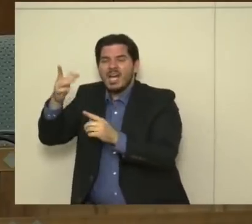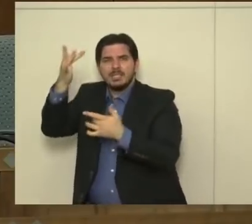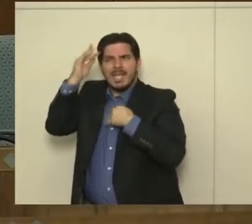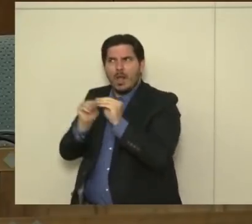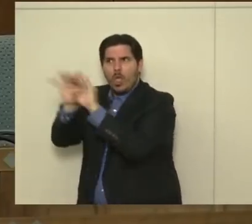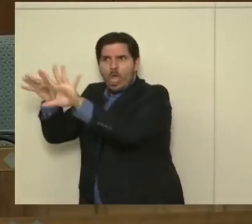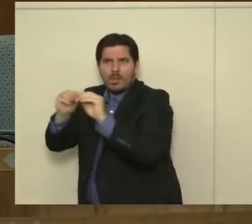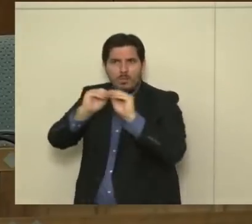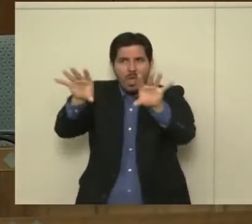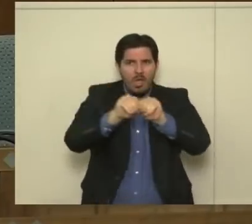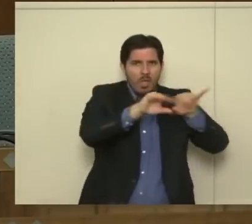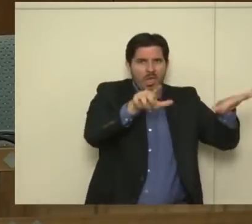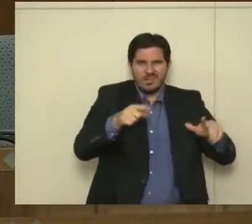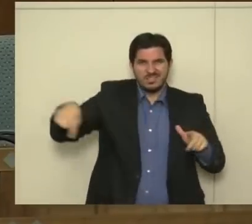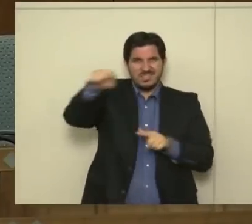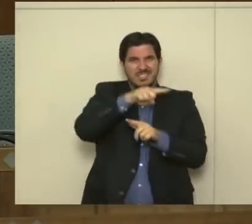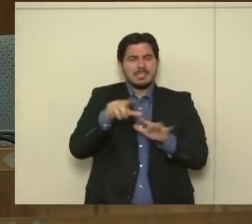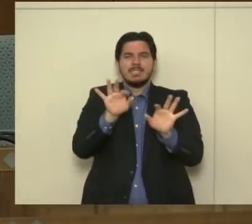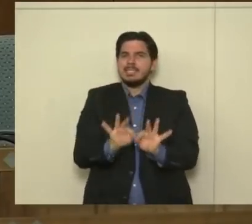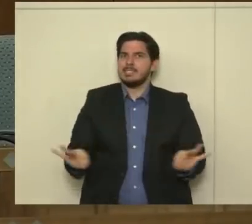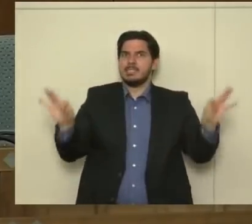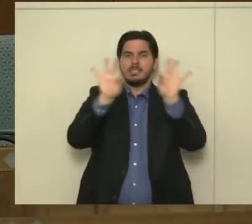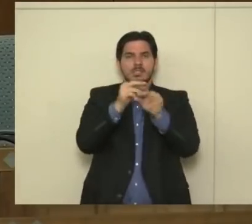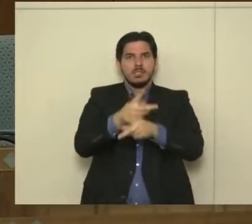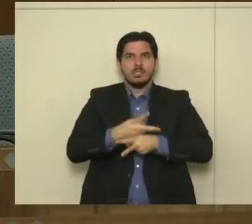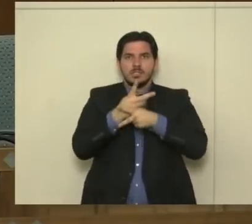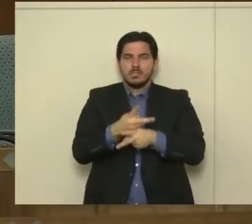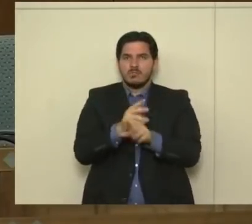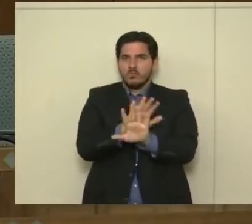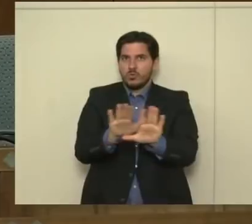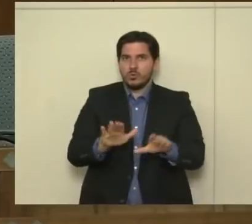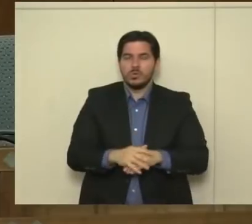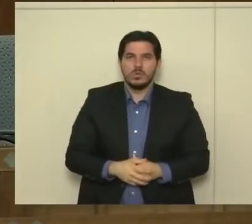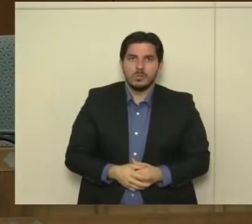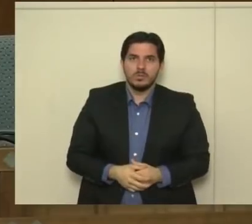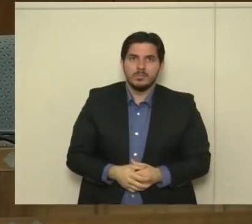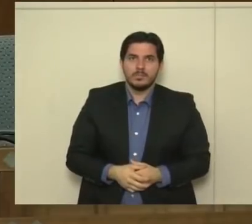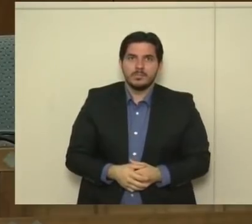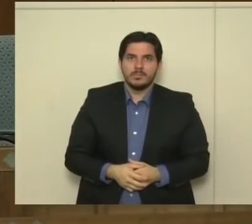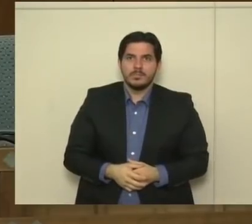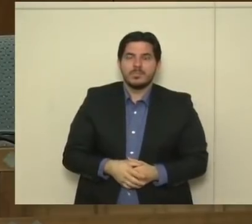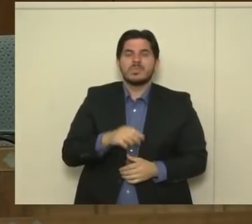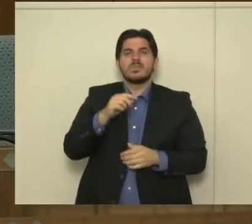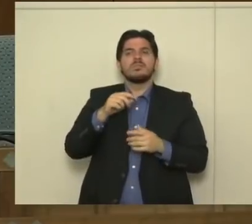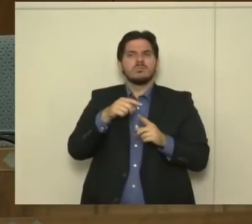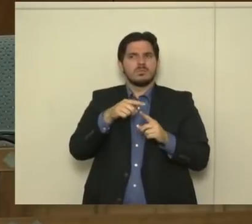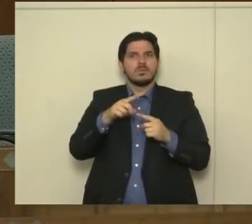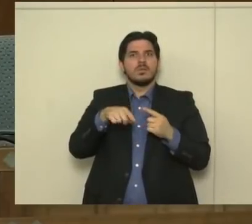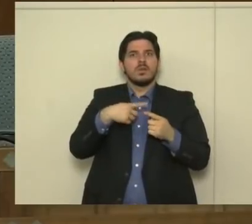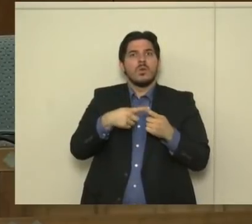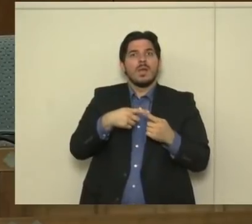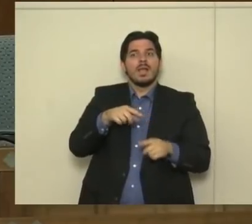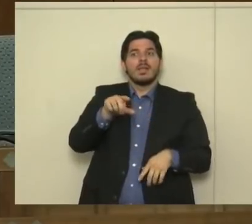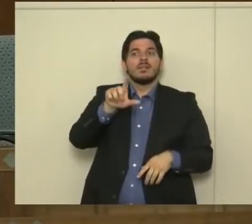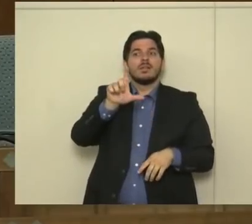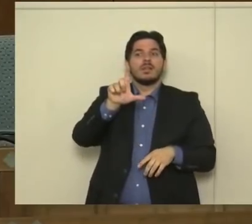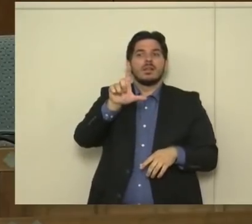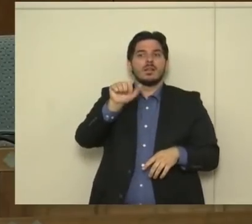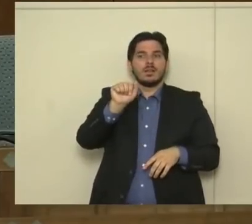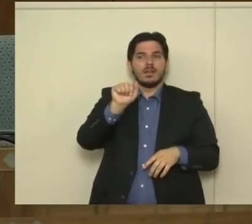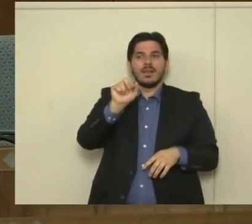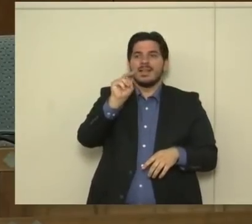just any 50% of grades. When Lanel built their very sophisticated model, they put